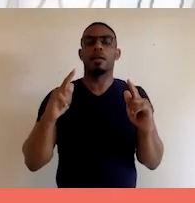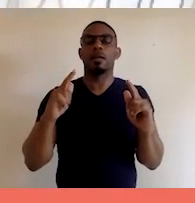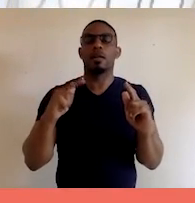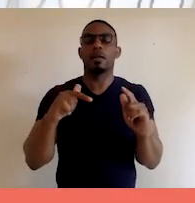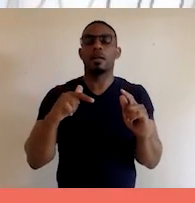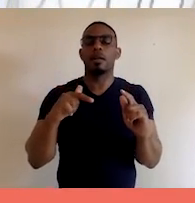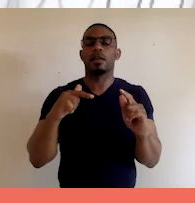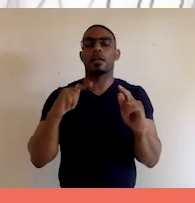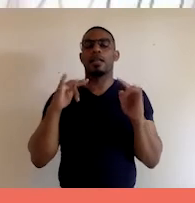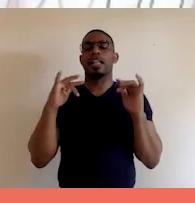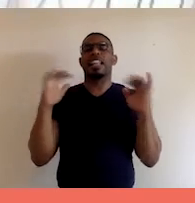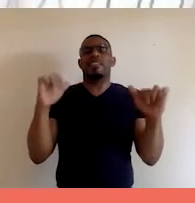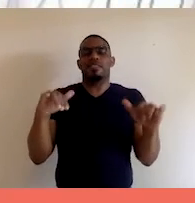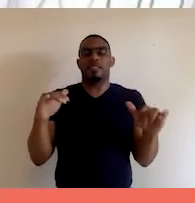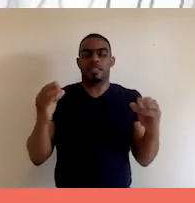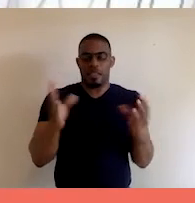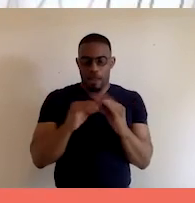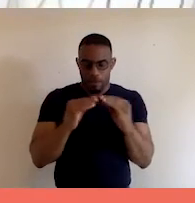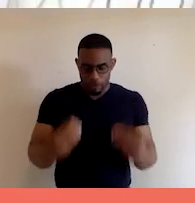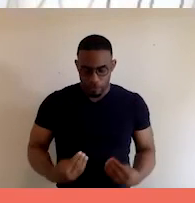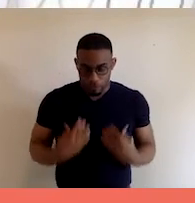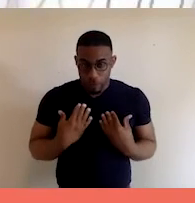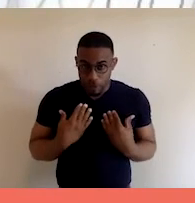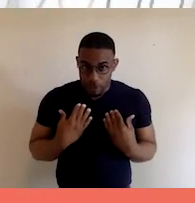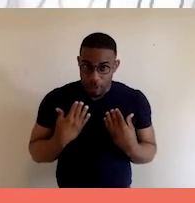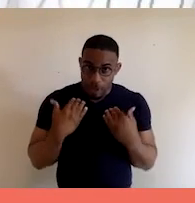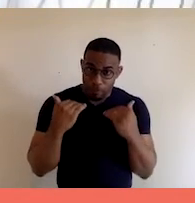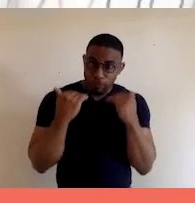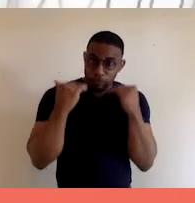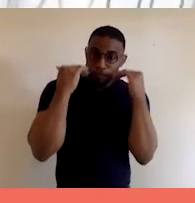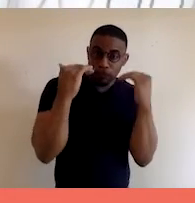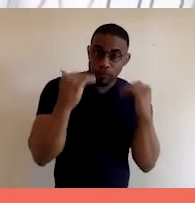this conference encouraged, enlightened, and uplifted.